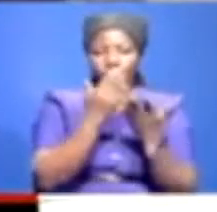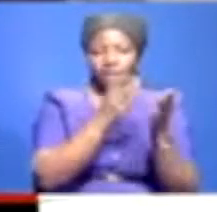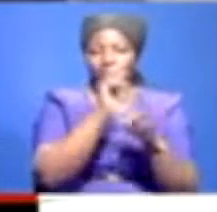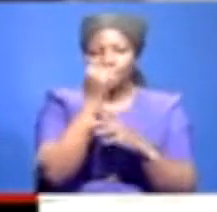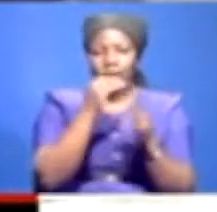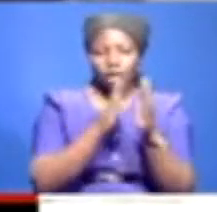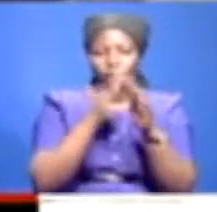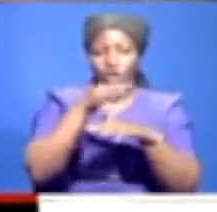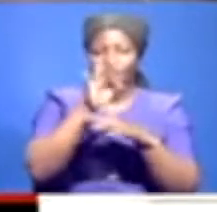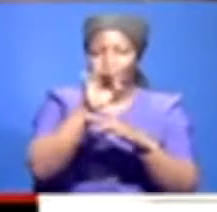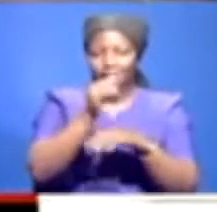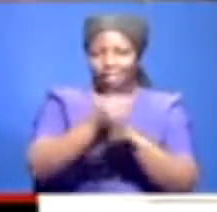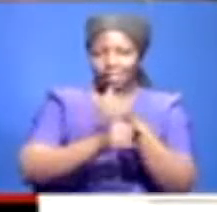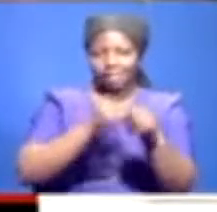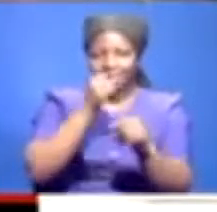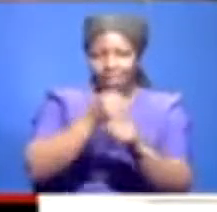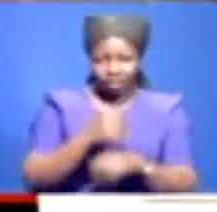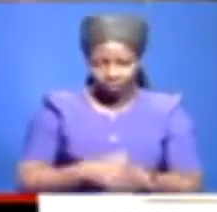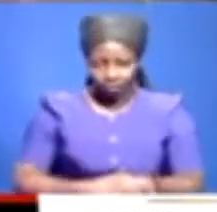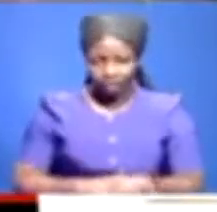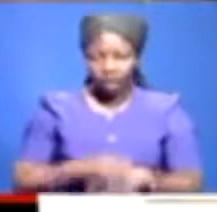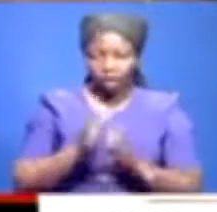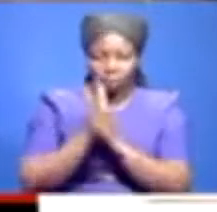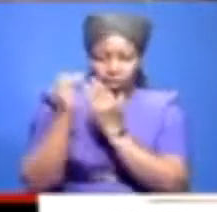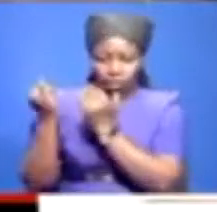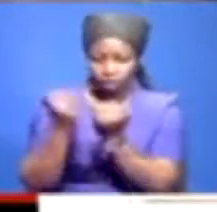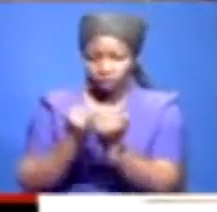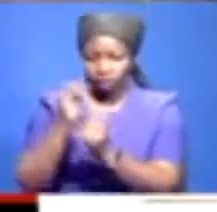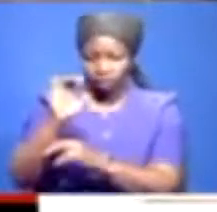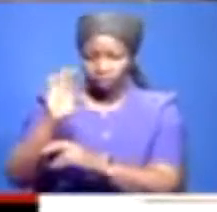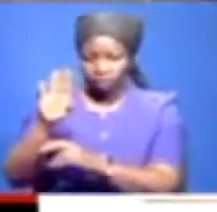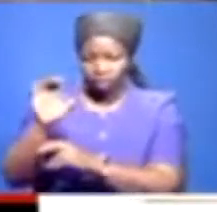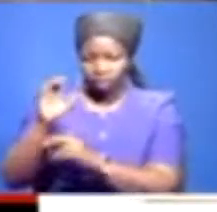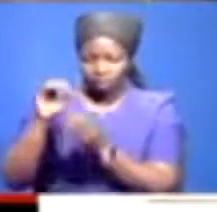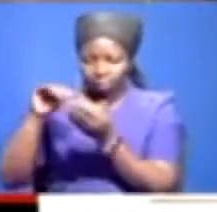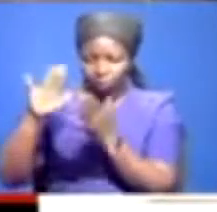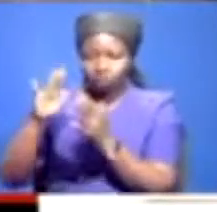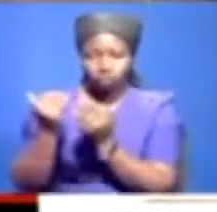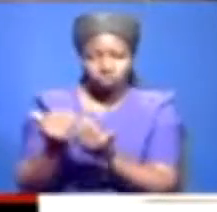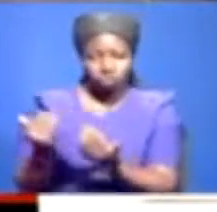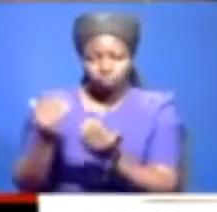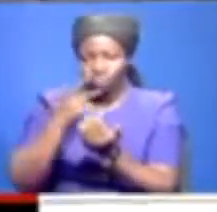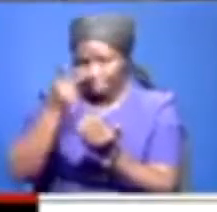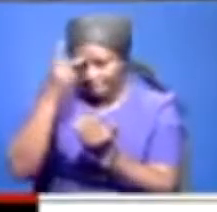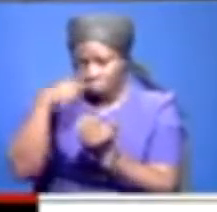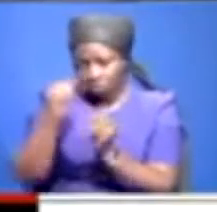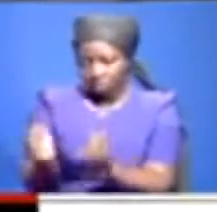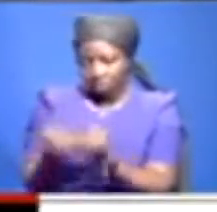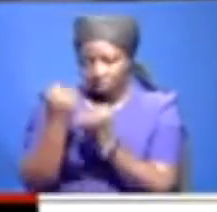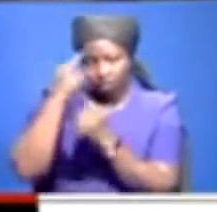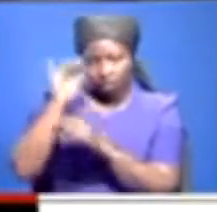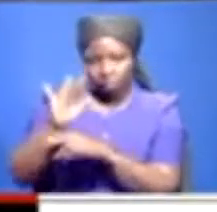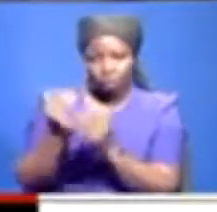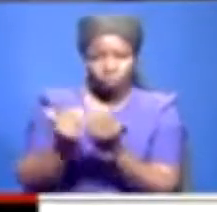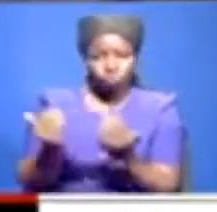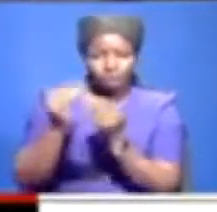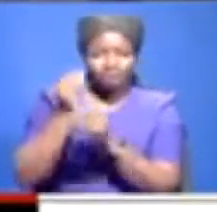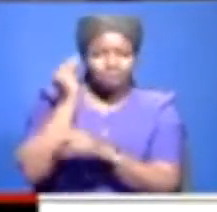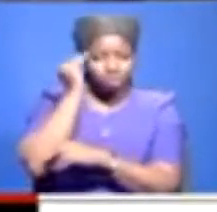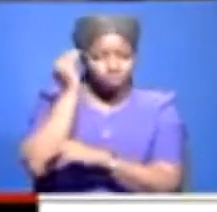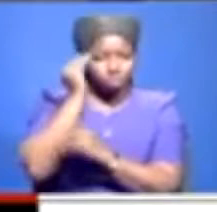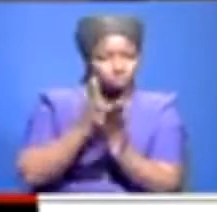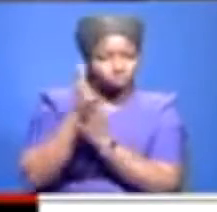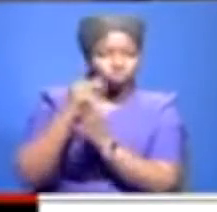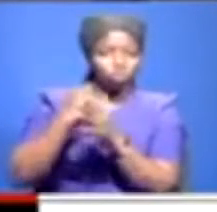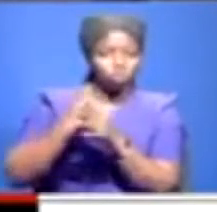the competency-based curriculum, many parents who had saved for their children's education through education policies were thrown back to